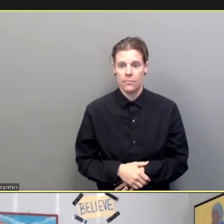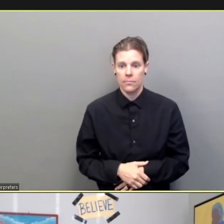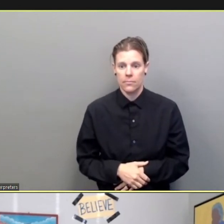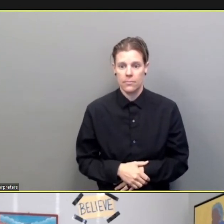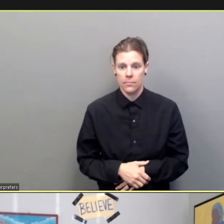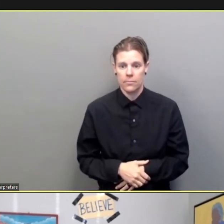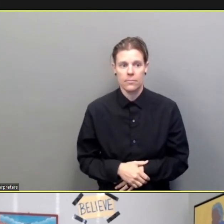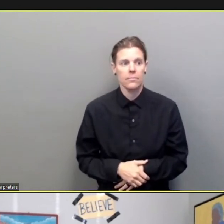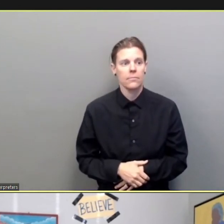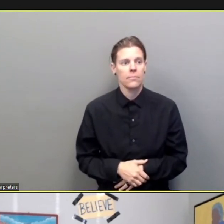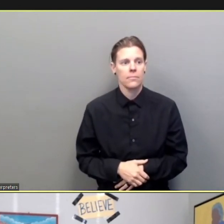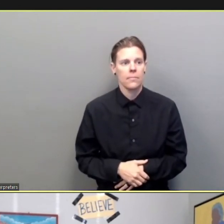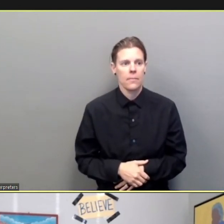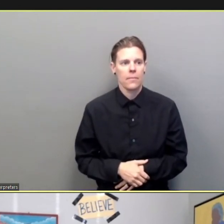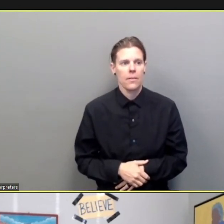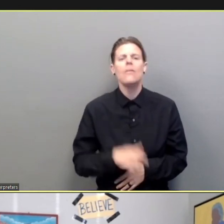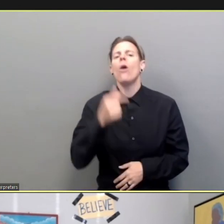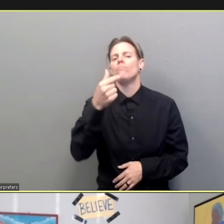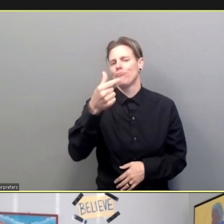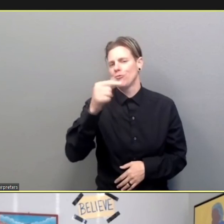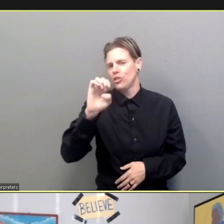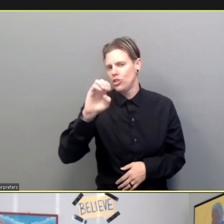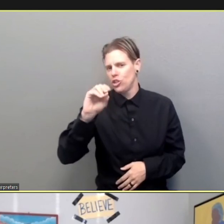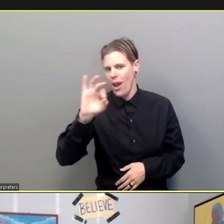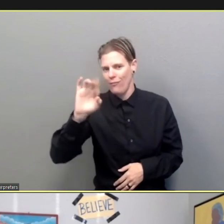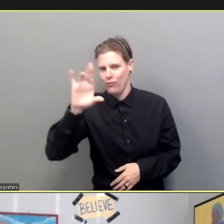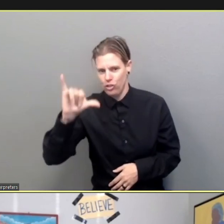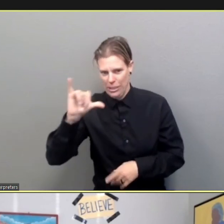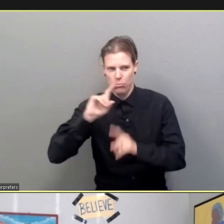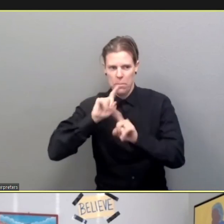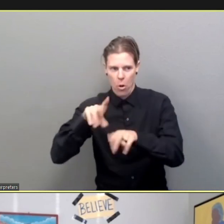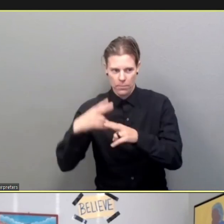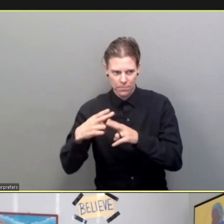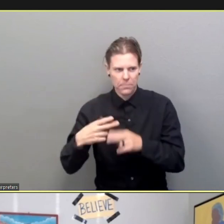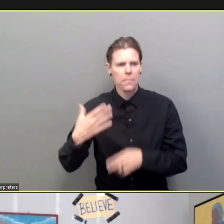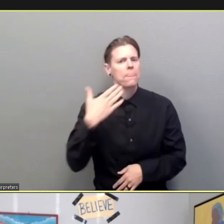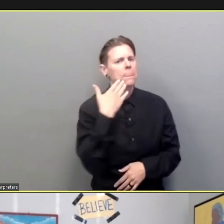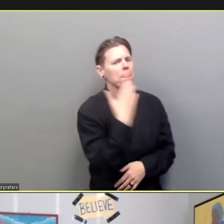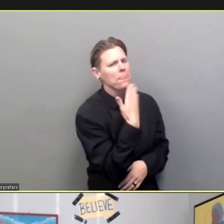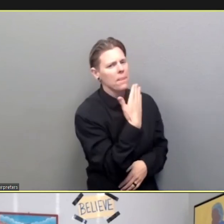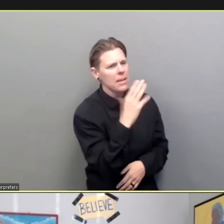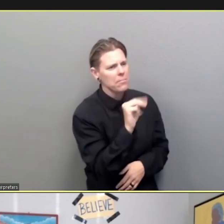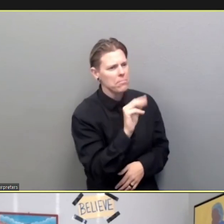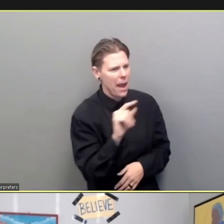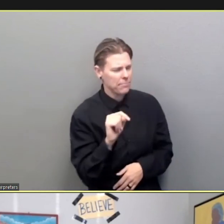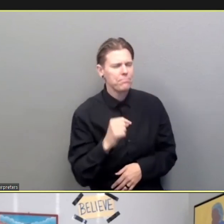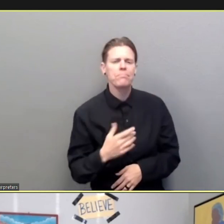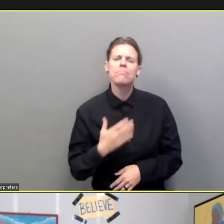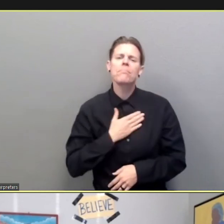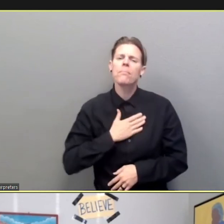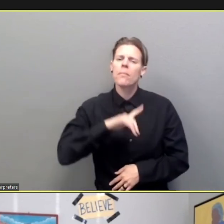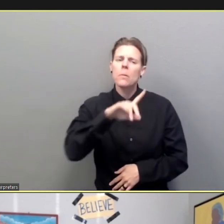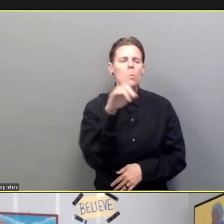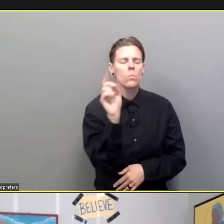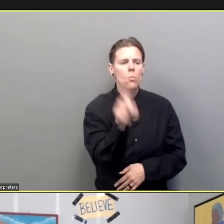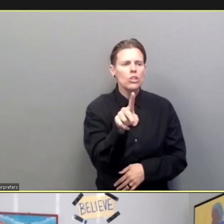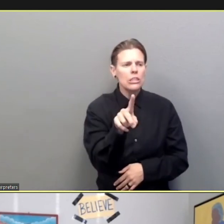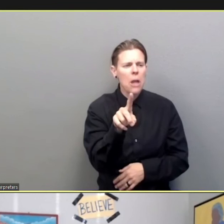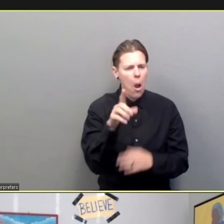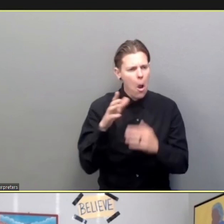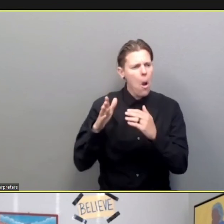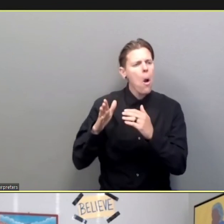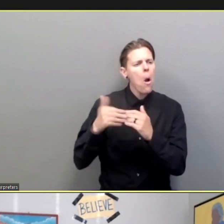Thanks, Matt. I have a question similar to the question about the vaccination status